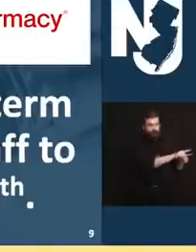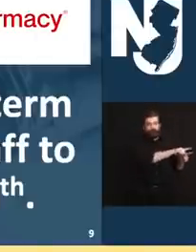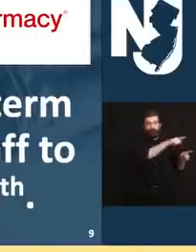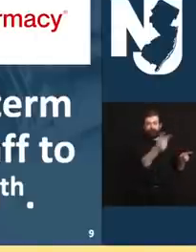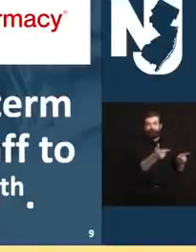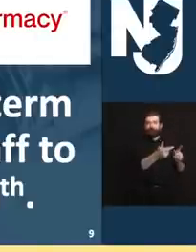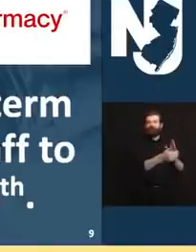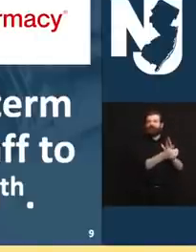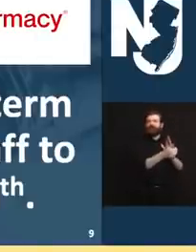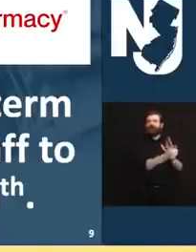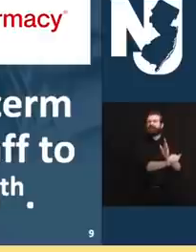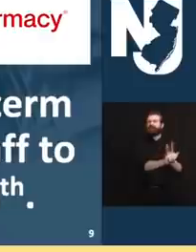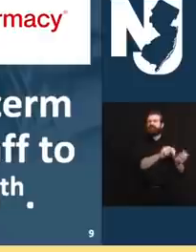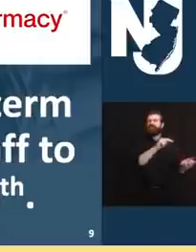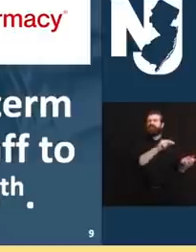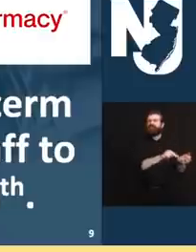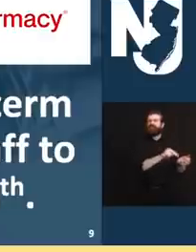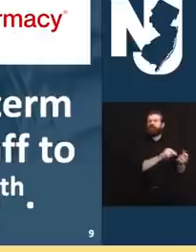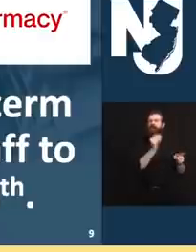congregate settings.